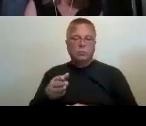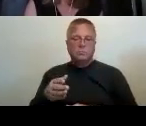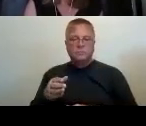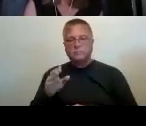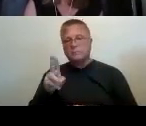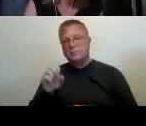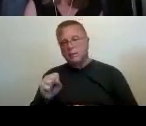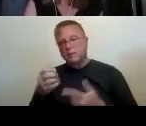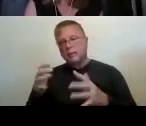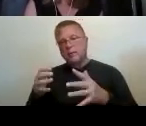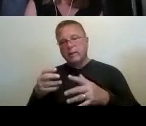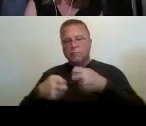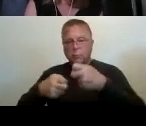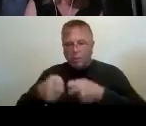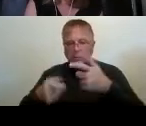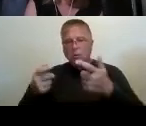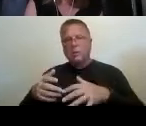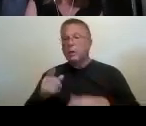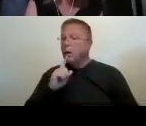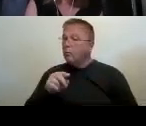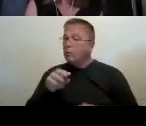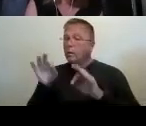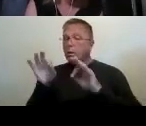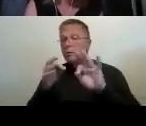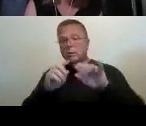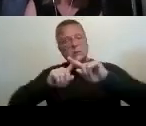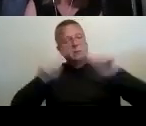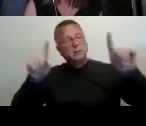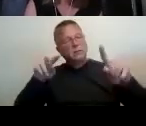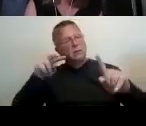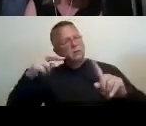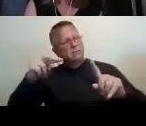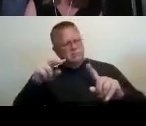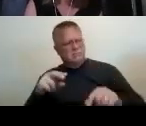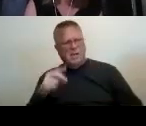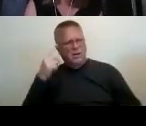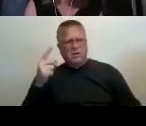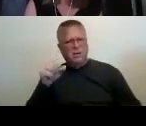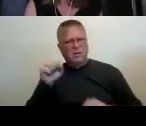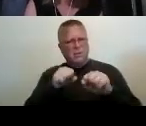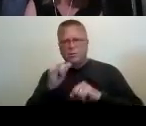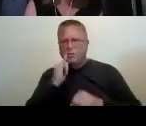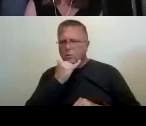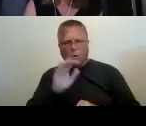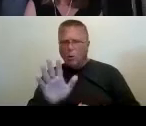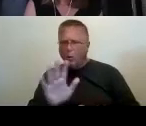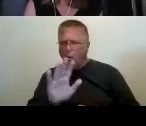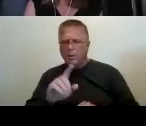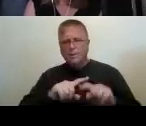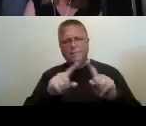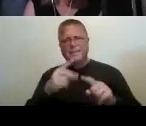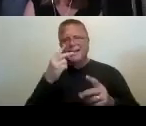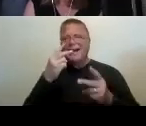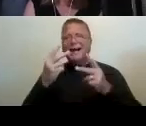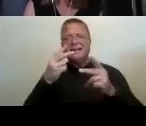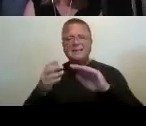problems already. I really look at this very differently. It's not that I think that bike riding is wrong or anything, but